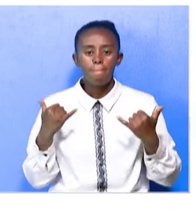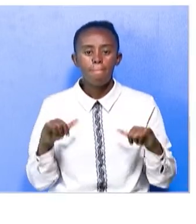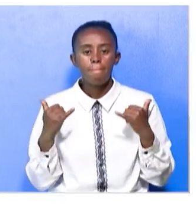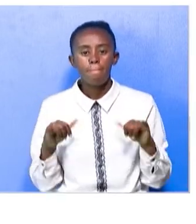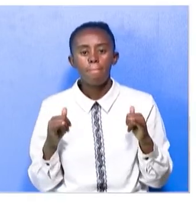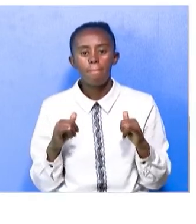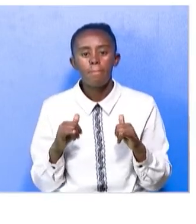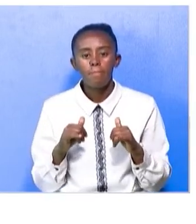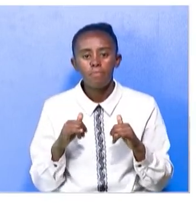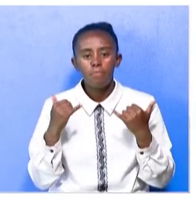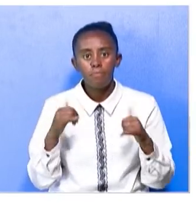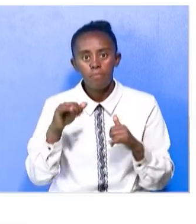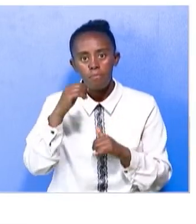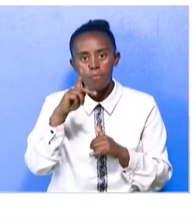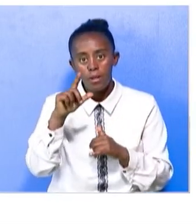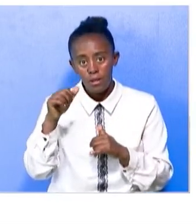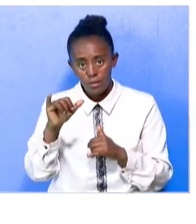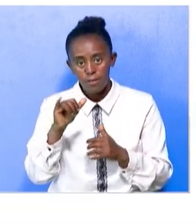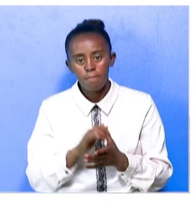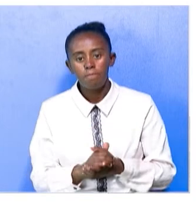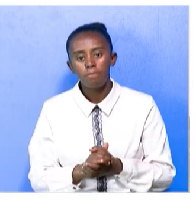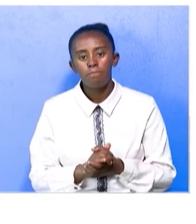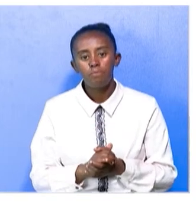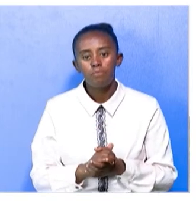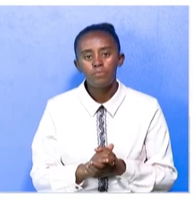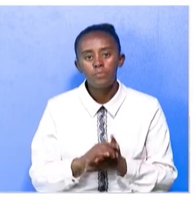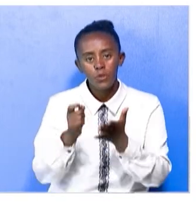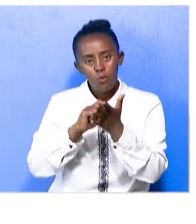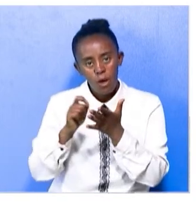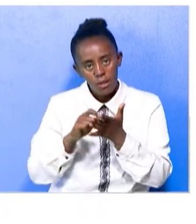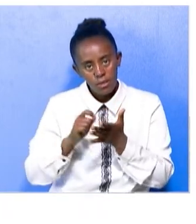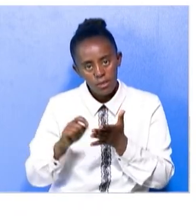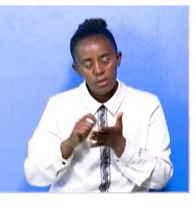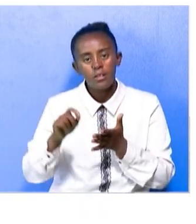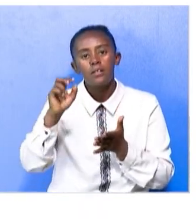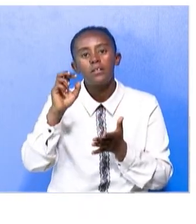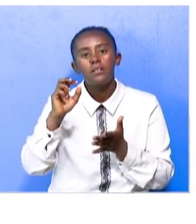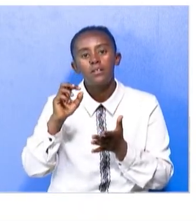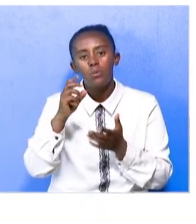These are the root words, for instance, right? Yeah. Watch.